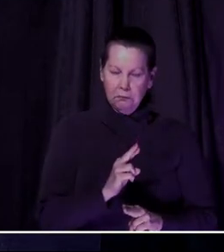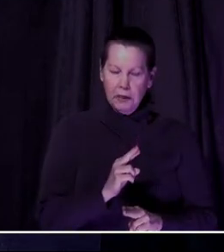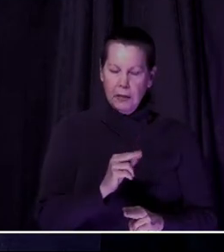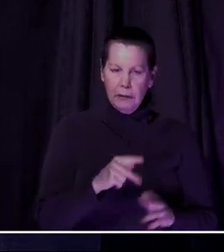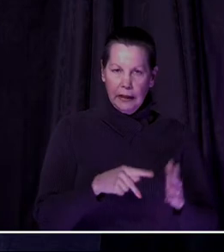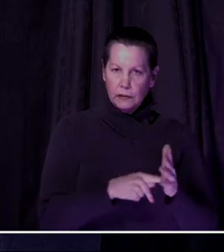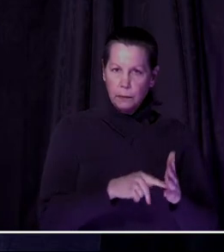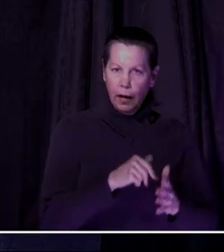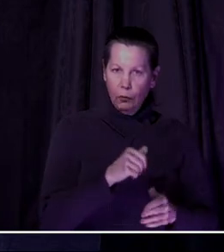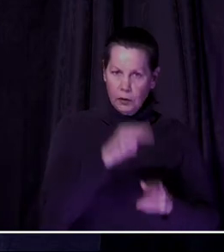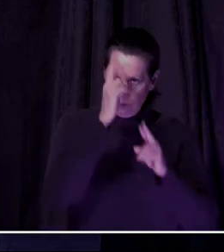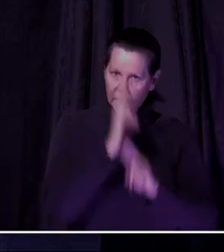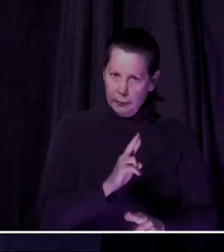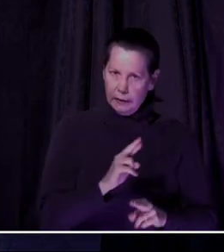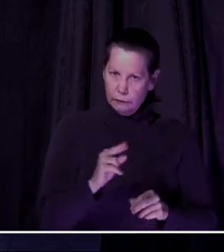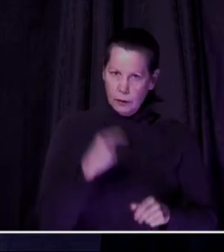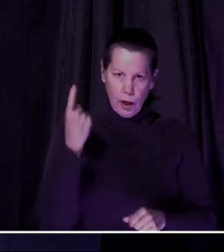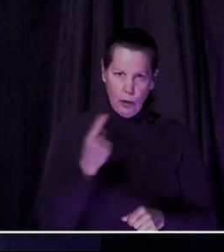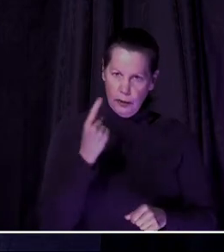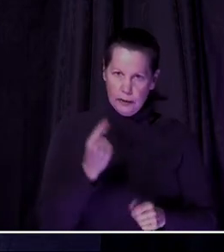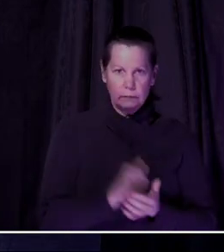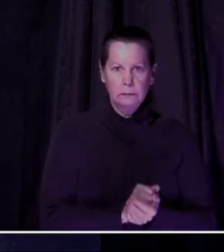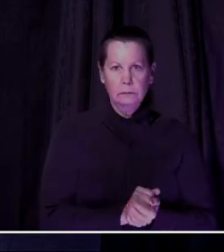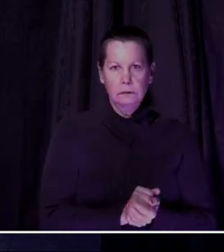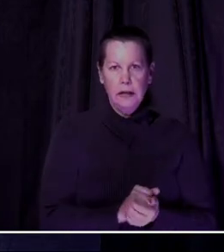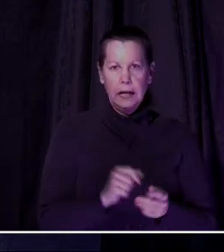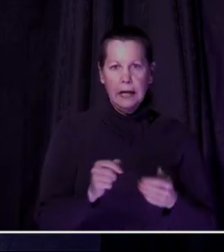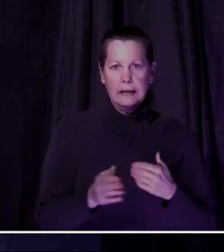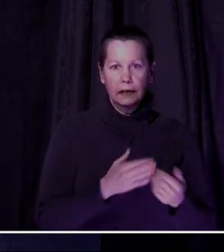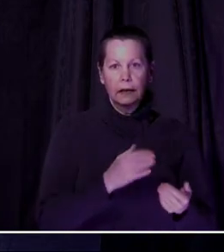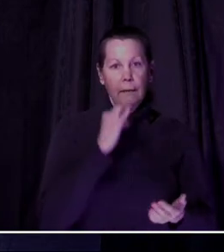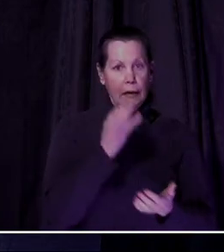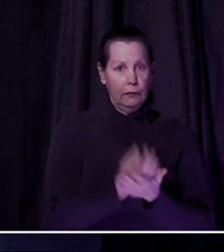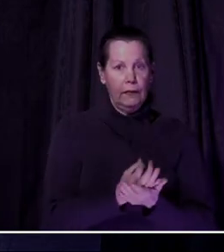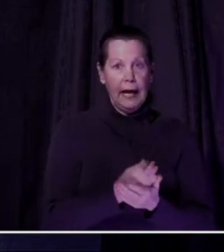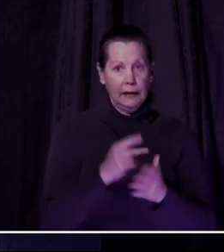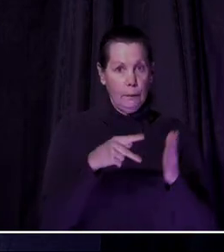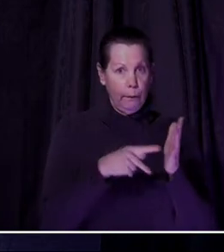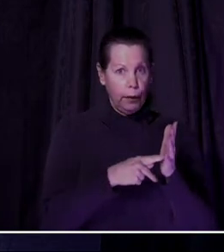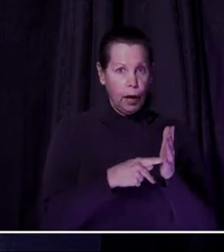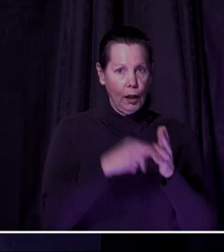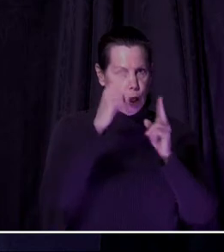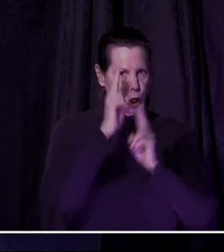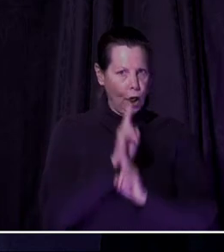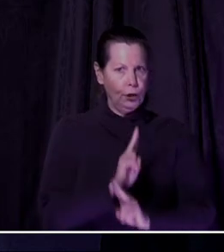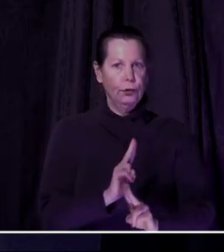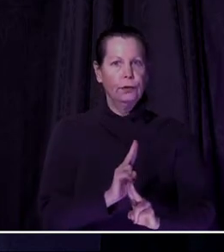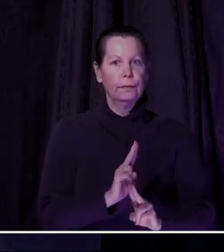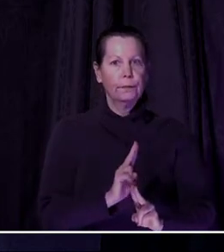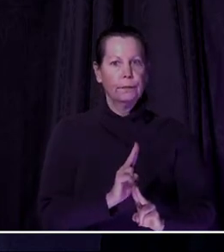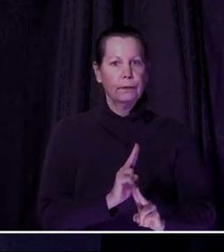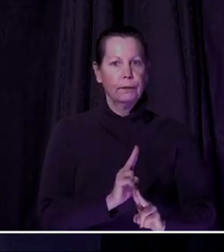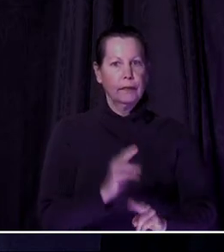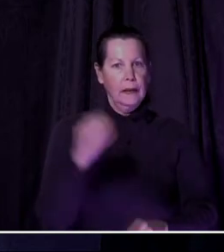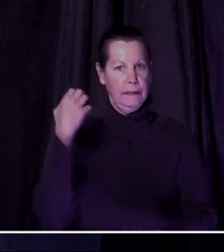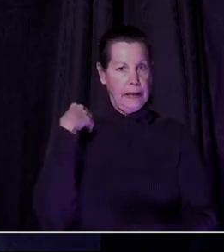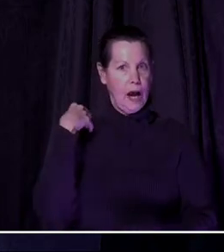or disrespectful toward them. As a matter of fact, Paul honored the